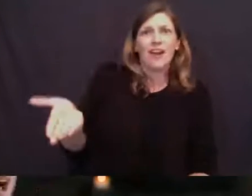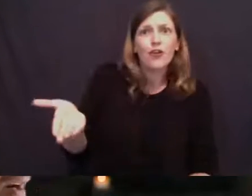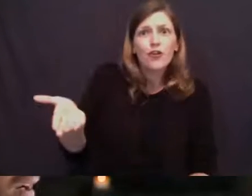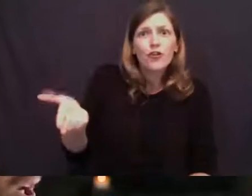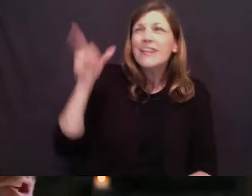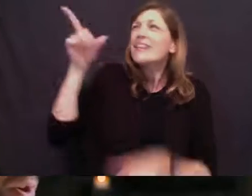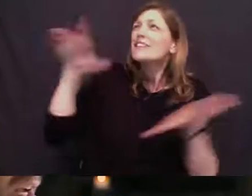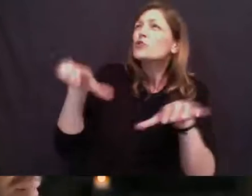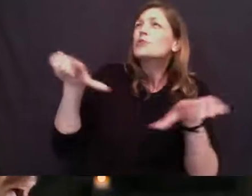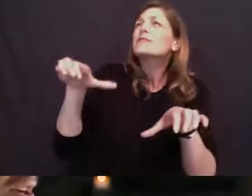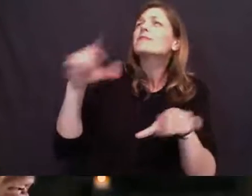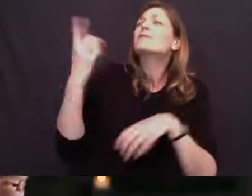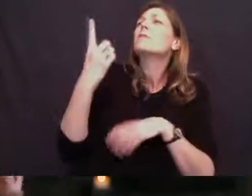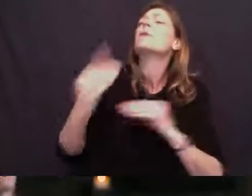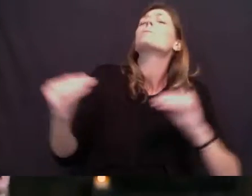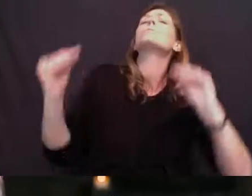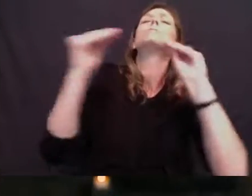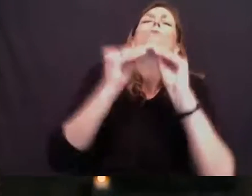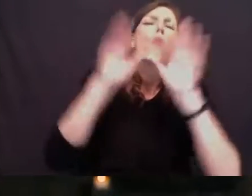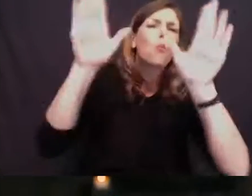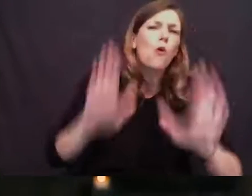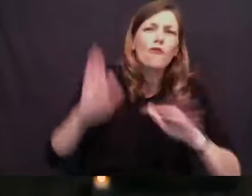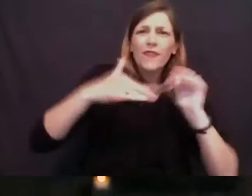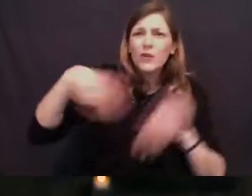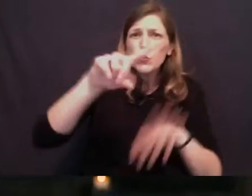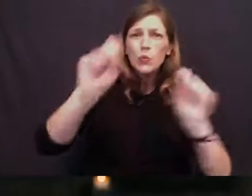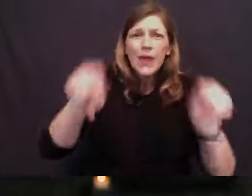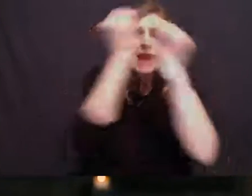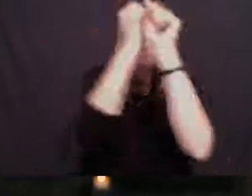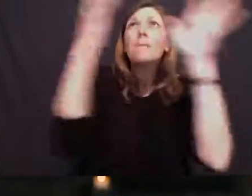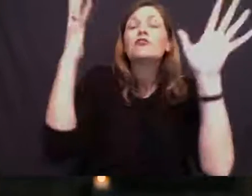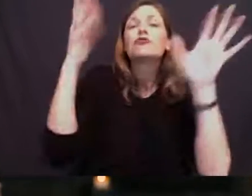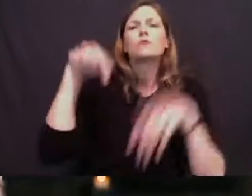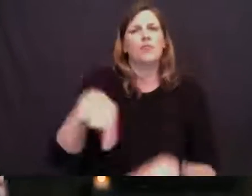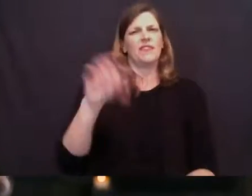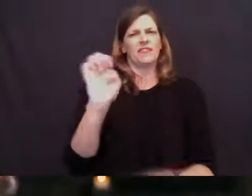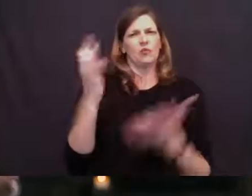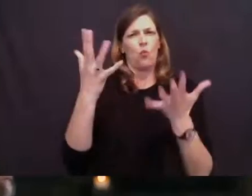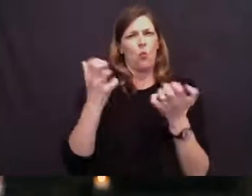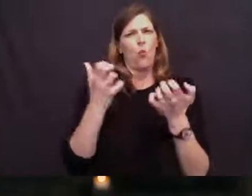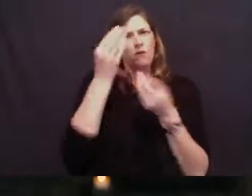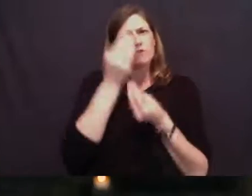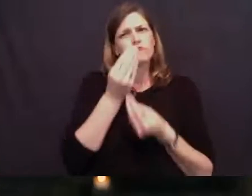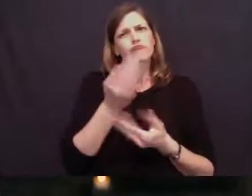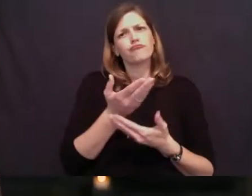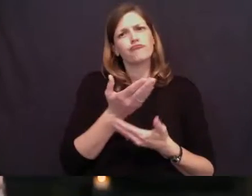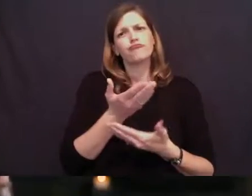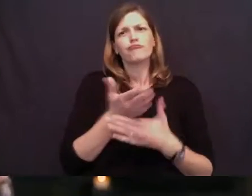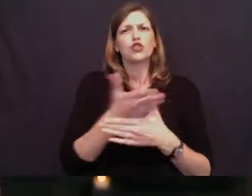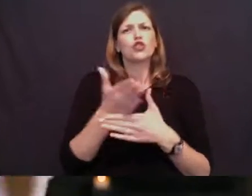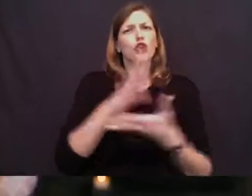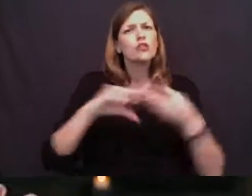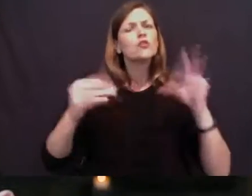far greater than you can ever imagine. This Easter, I want to share with you a story out of the scriptures that show us